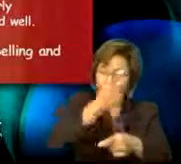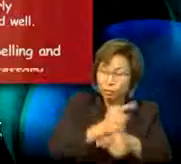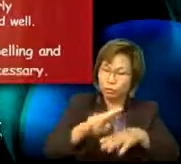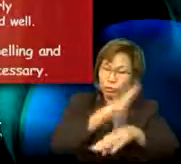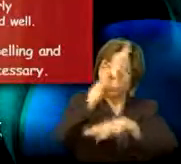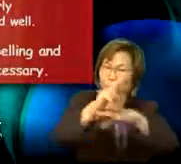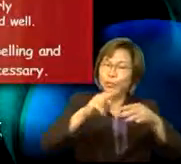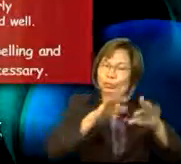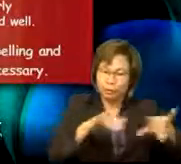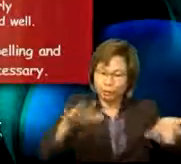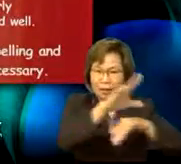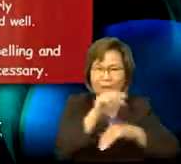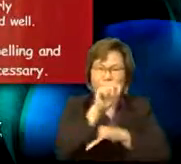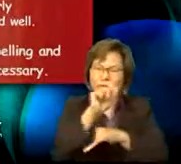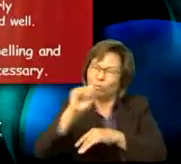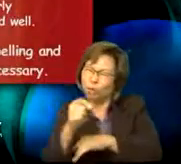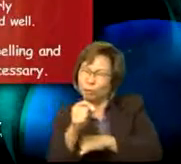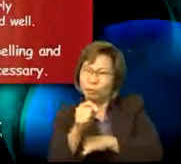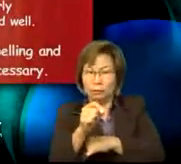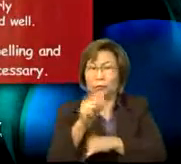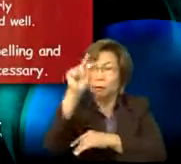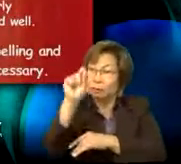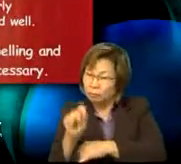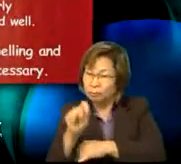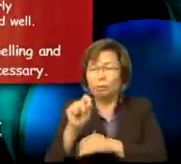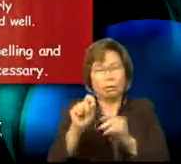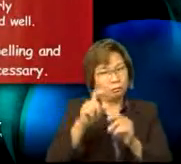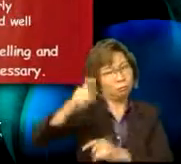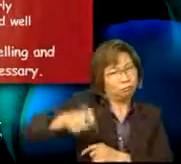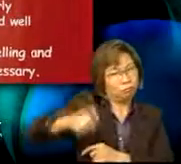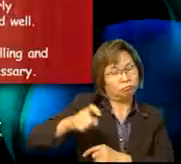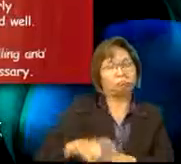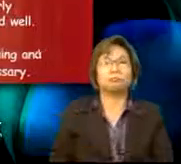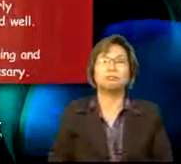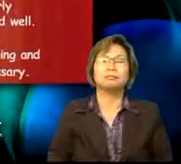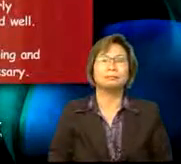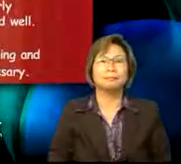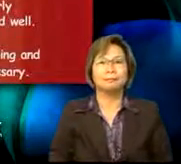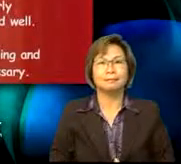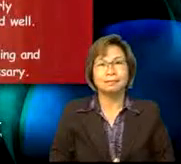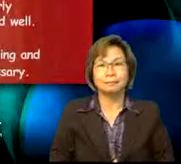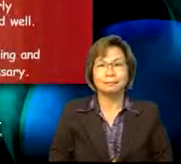Correct use of spelling and punctuation is necessary.